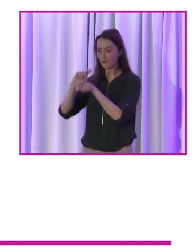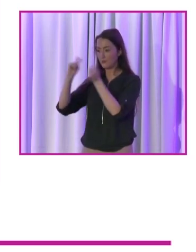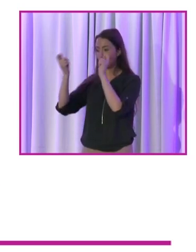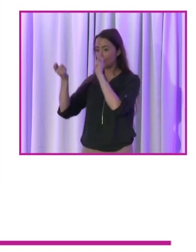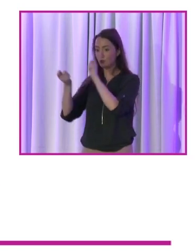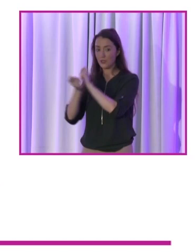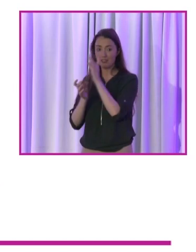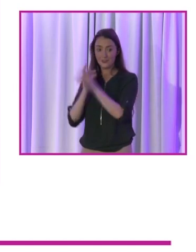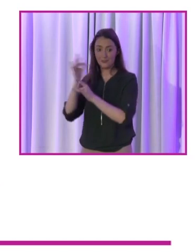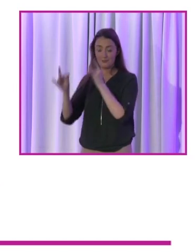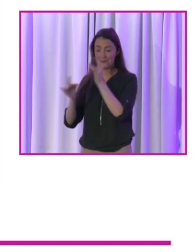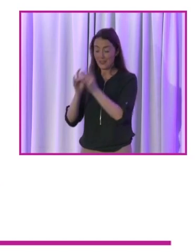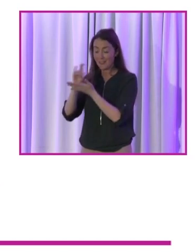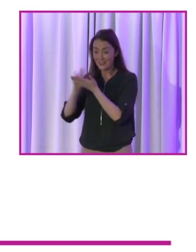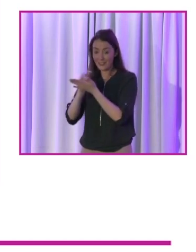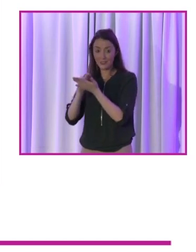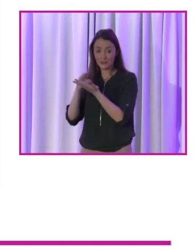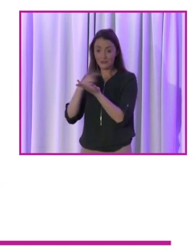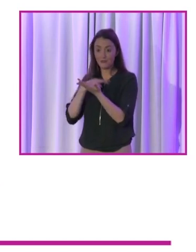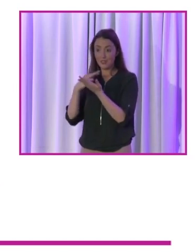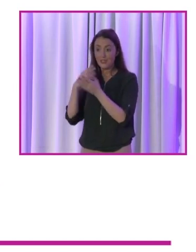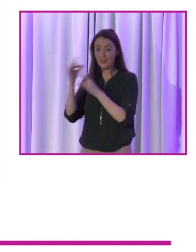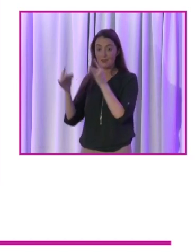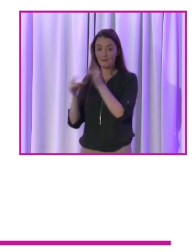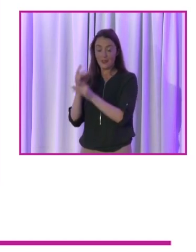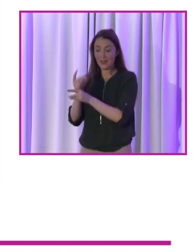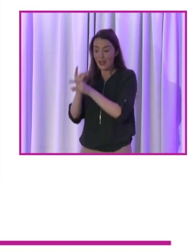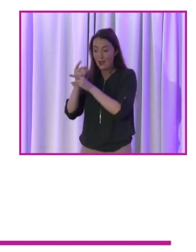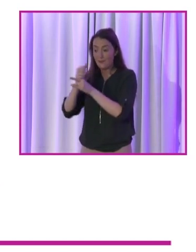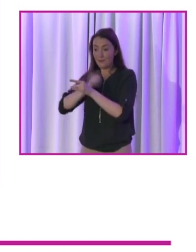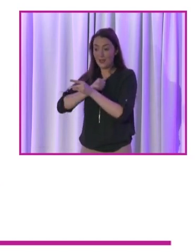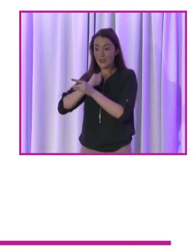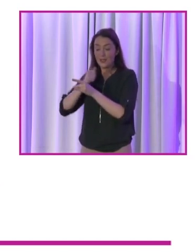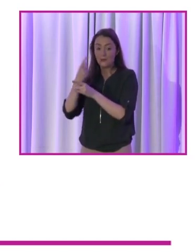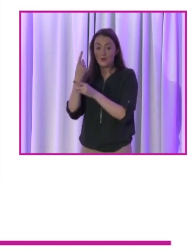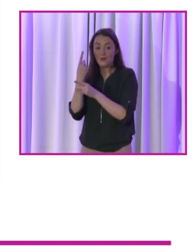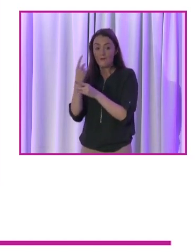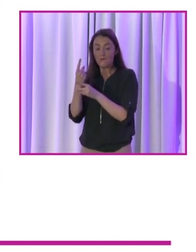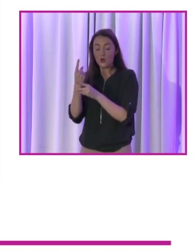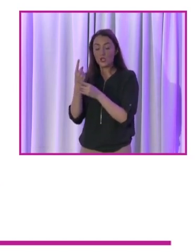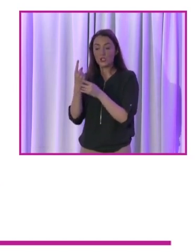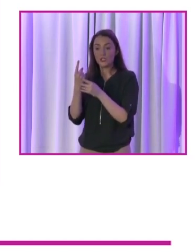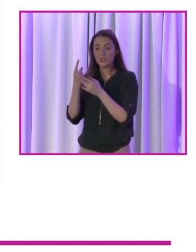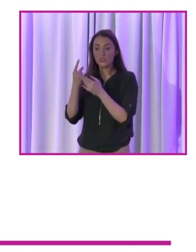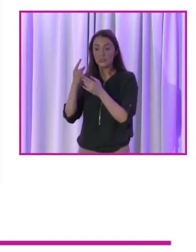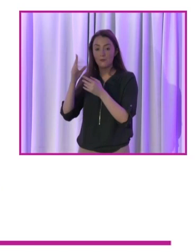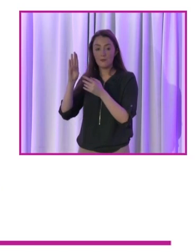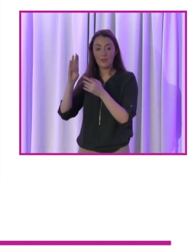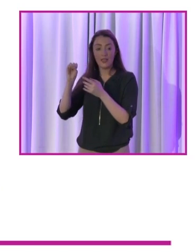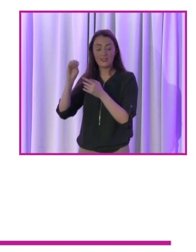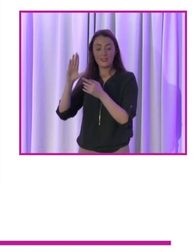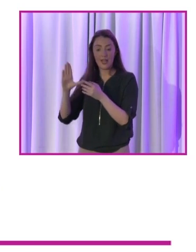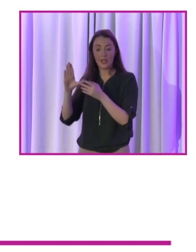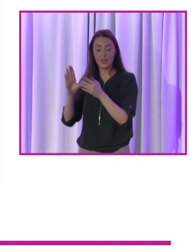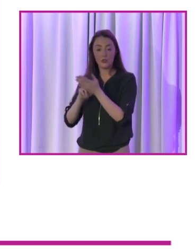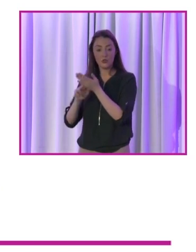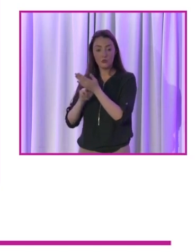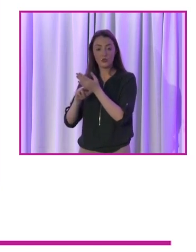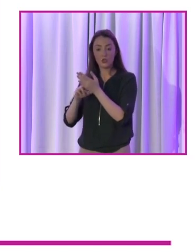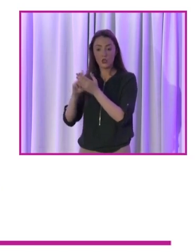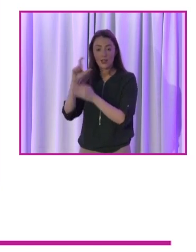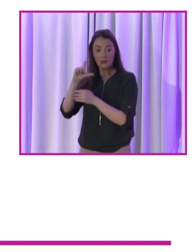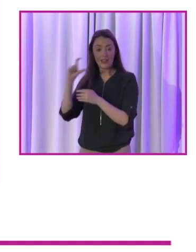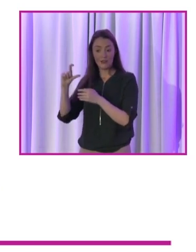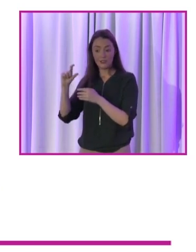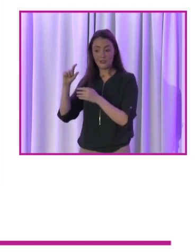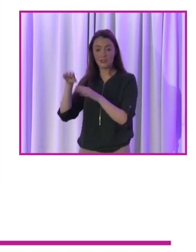in making history by helping me become the first duly elected BSL user councillor in Scotland."